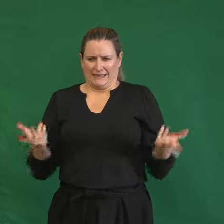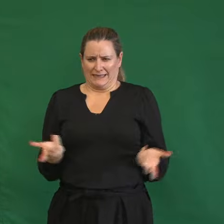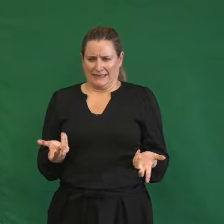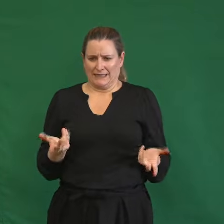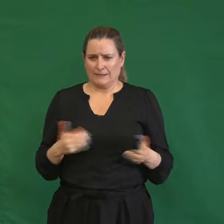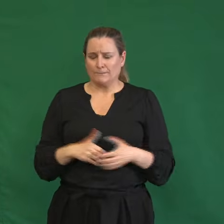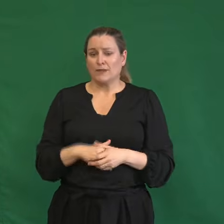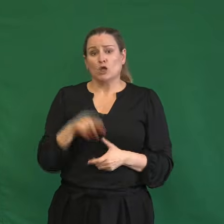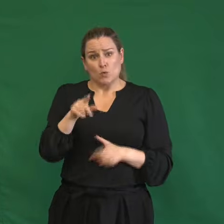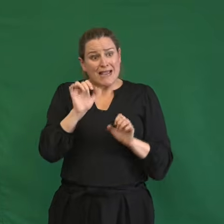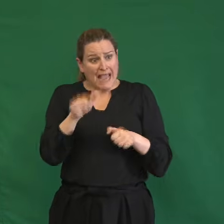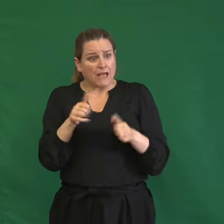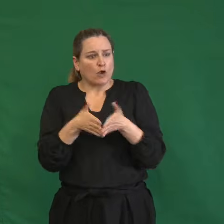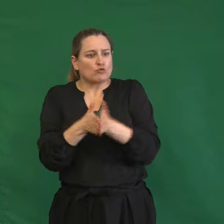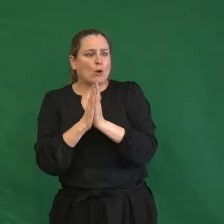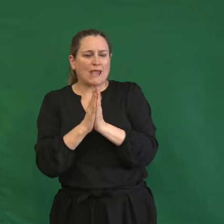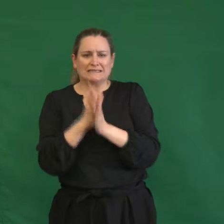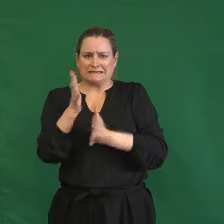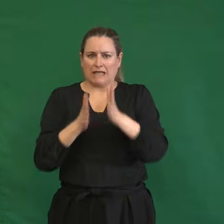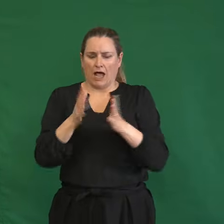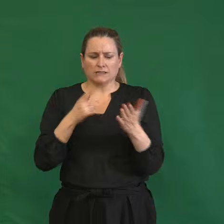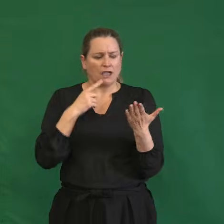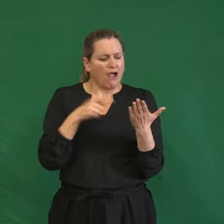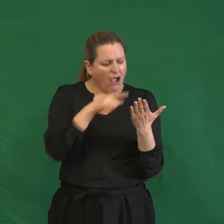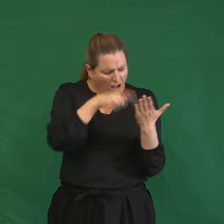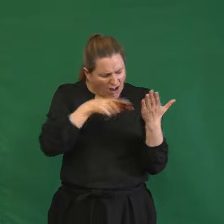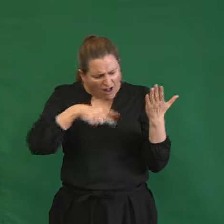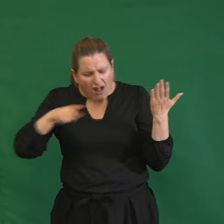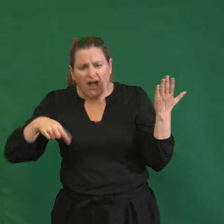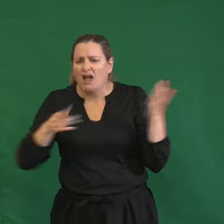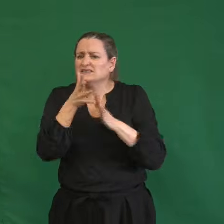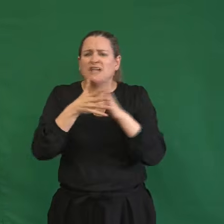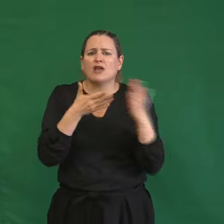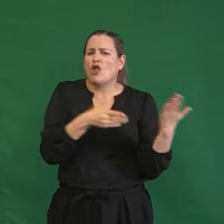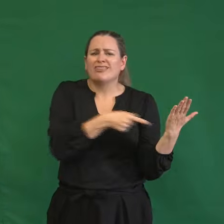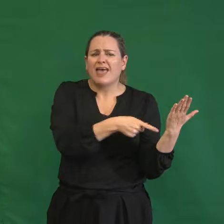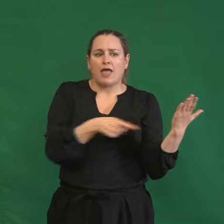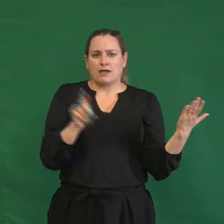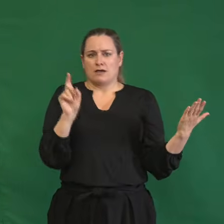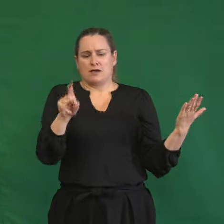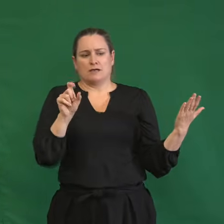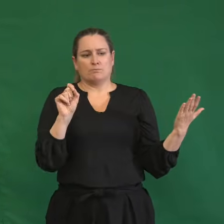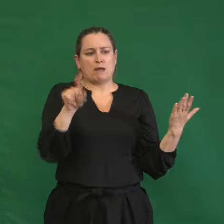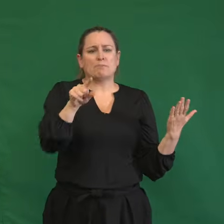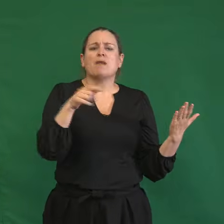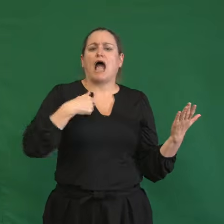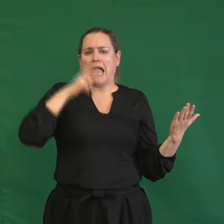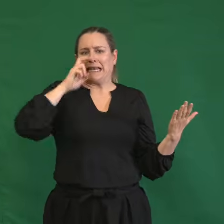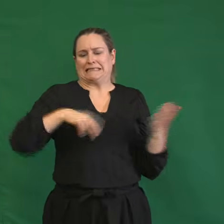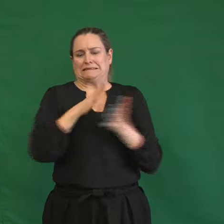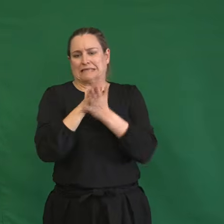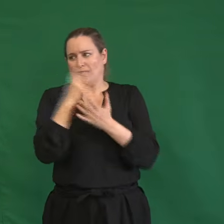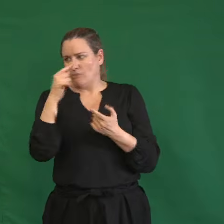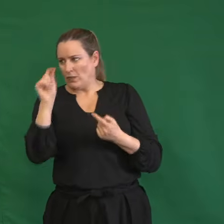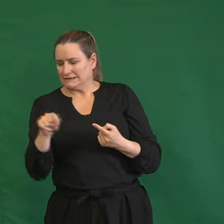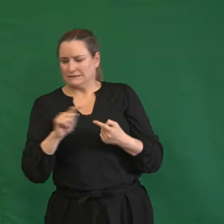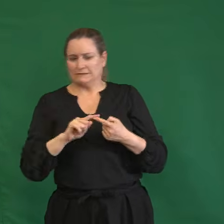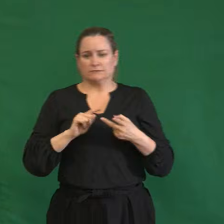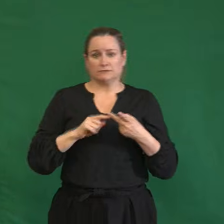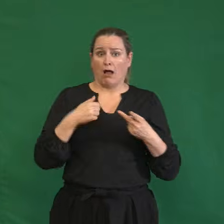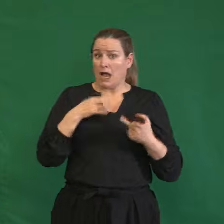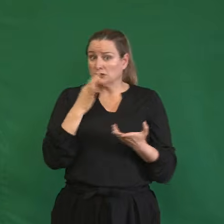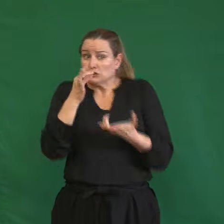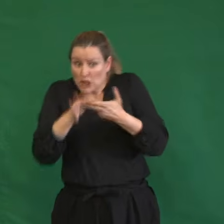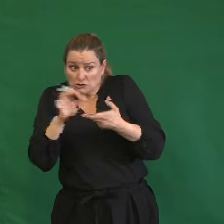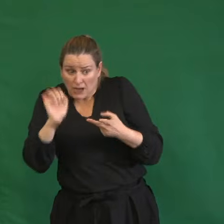a sign. If there's maybe a sign missing, you can also bring in suggestions or ask questions